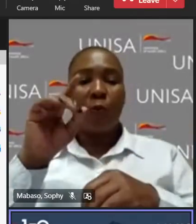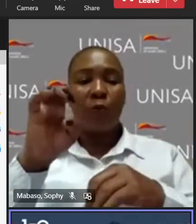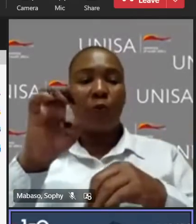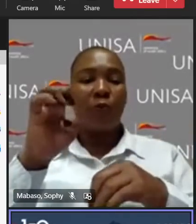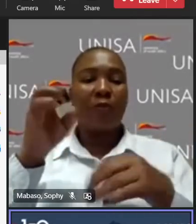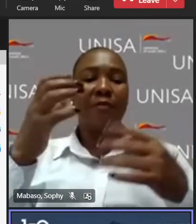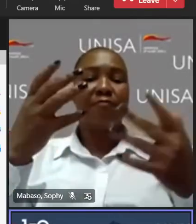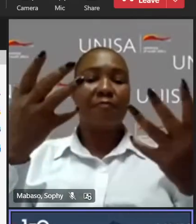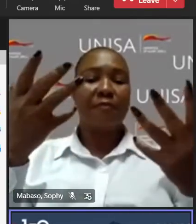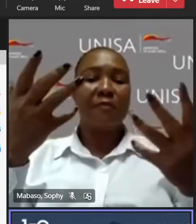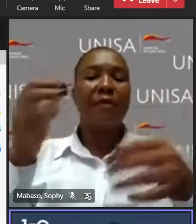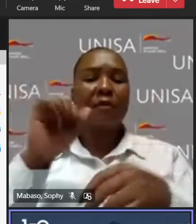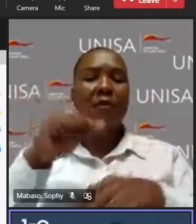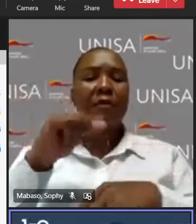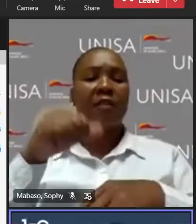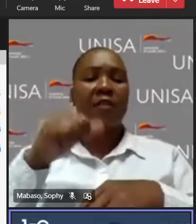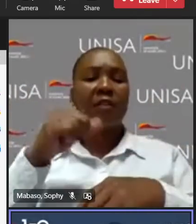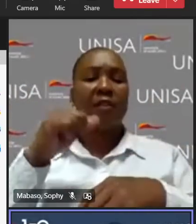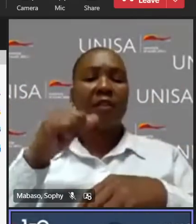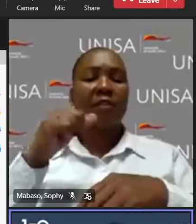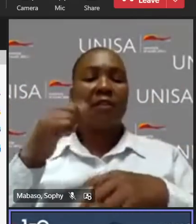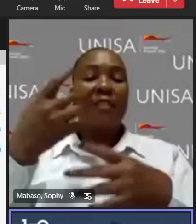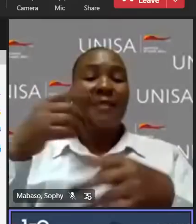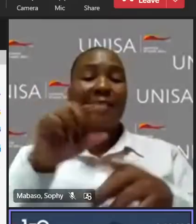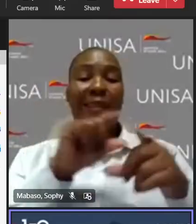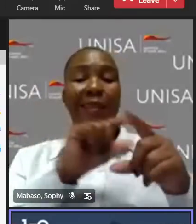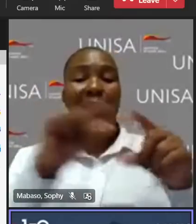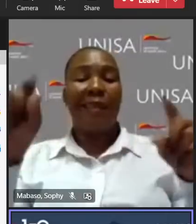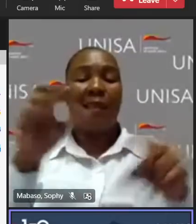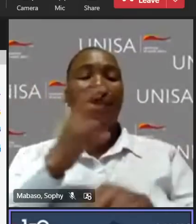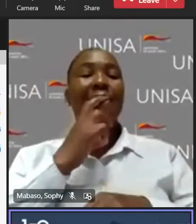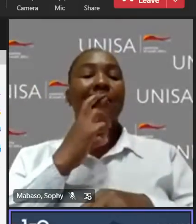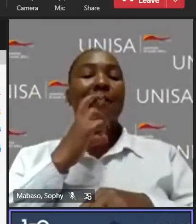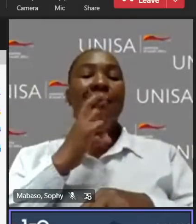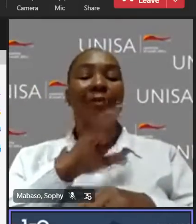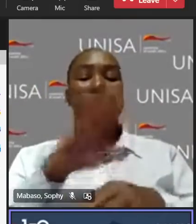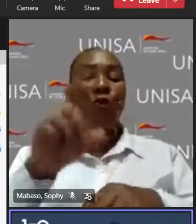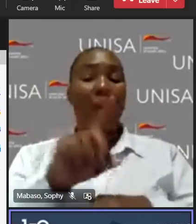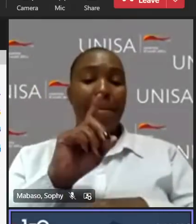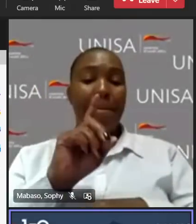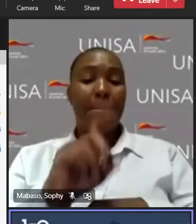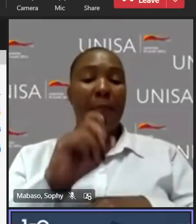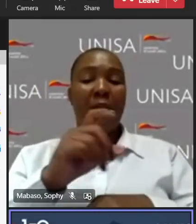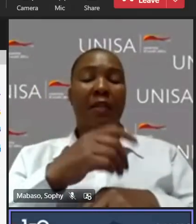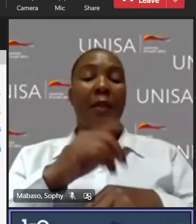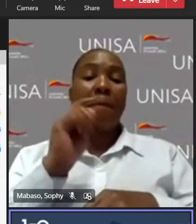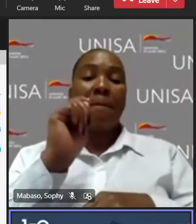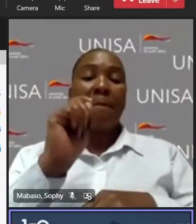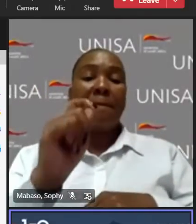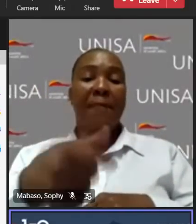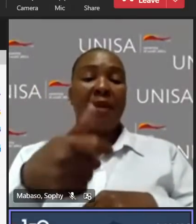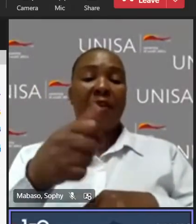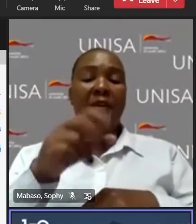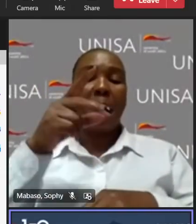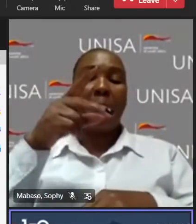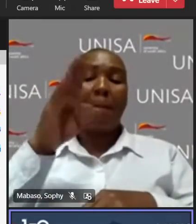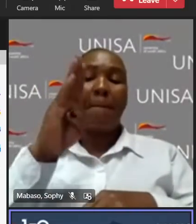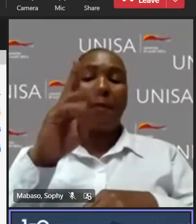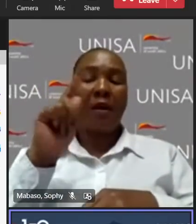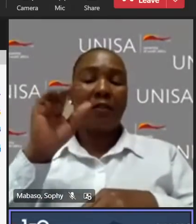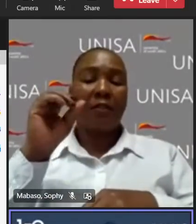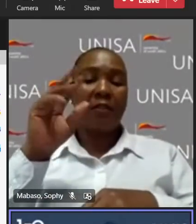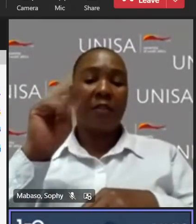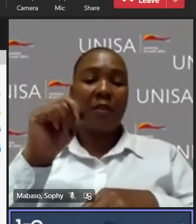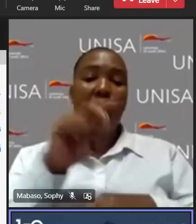And yeah, it's in red. Please don't click the pay button twice because it is a live system. It